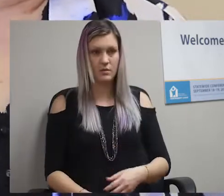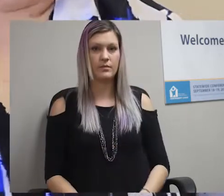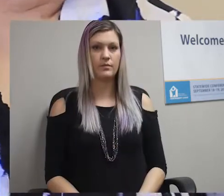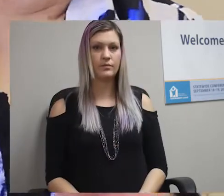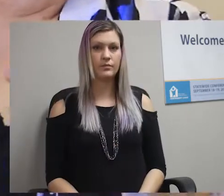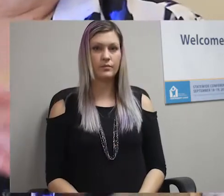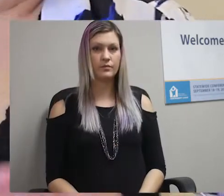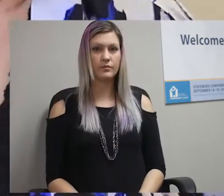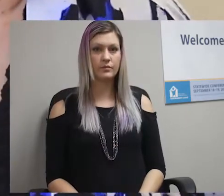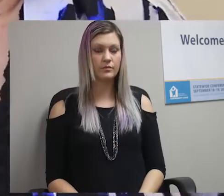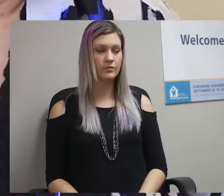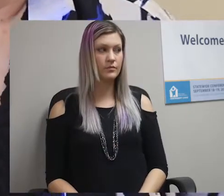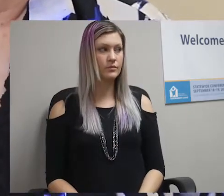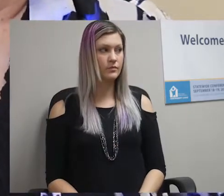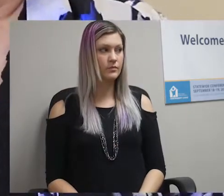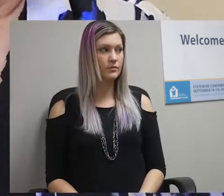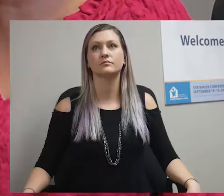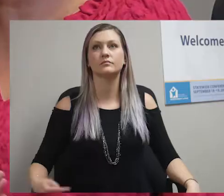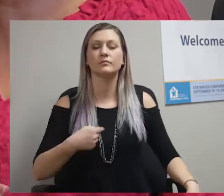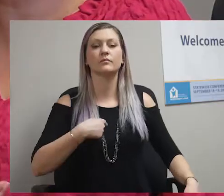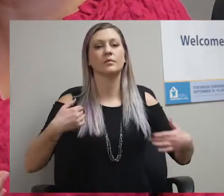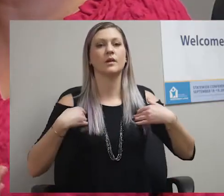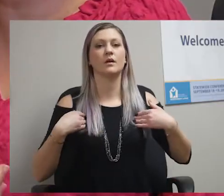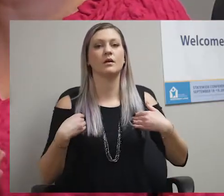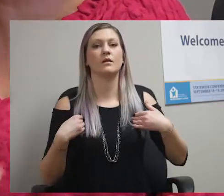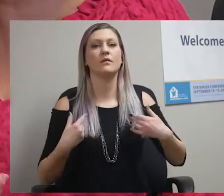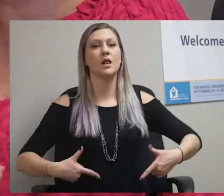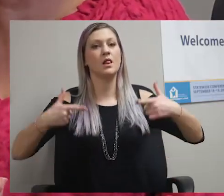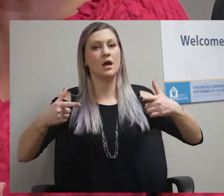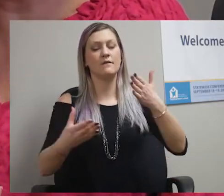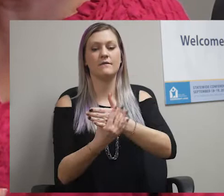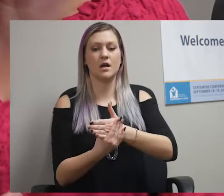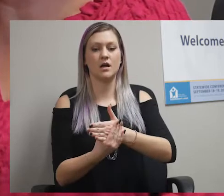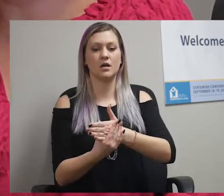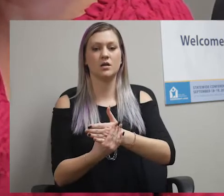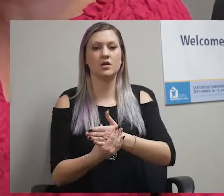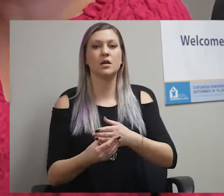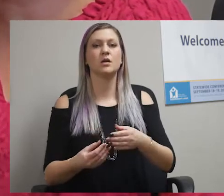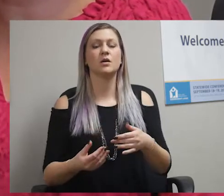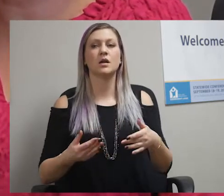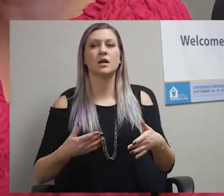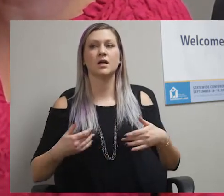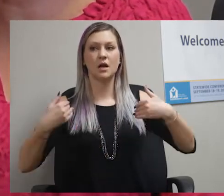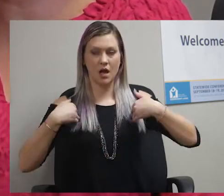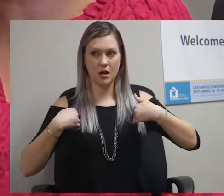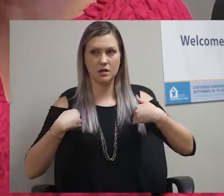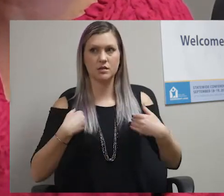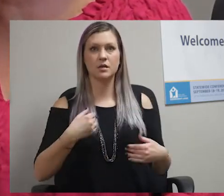feel less fearful, and the adults even feel less fearful. I have what I call a file of life, and this is